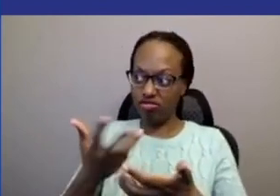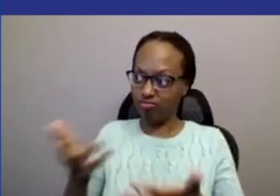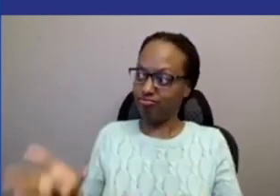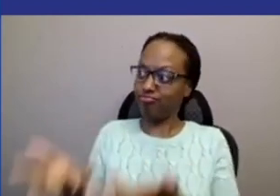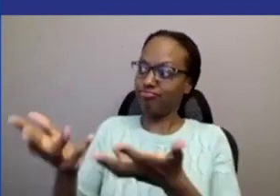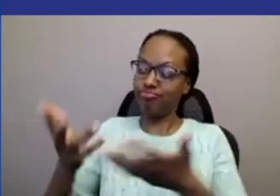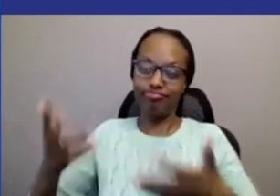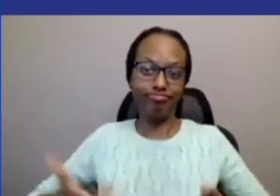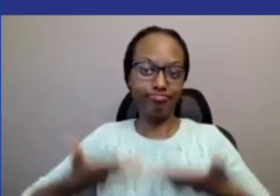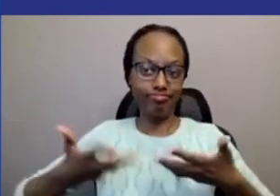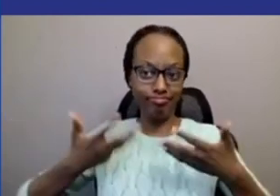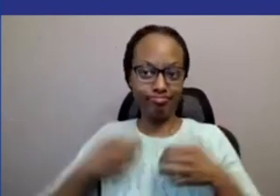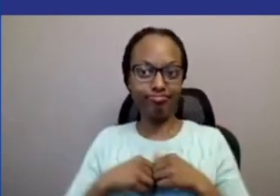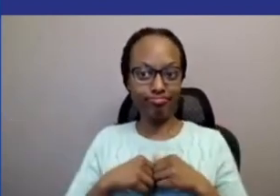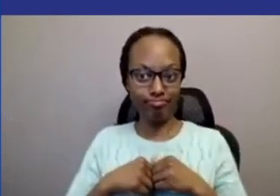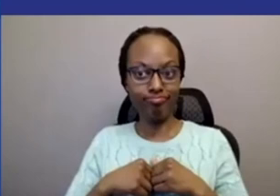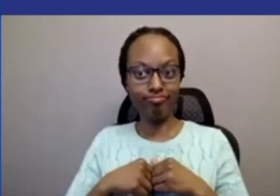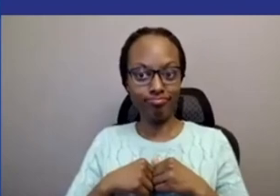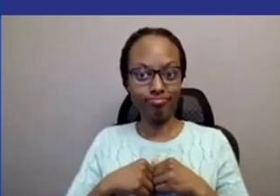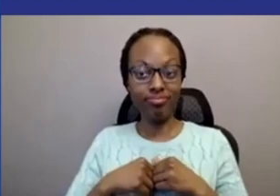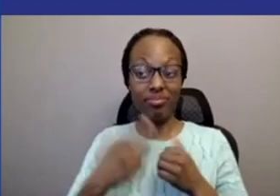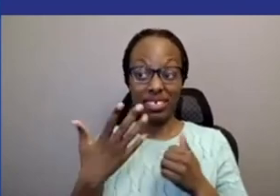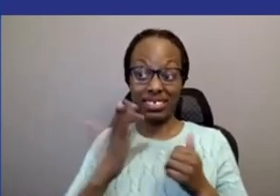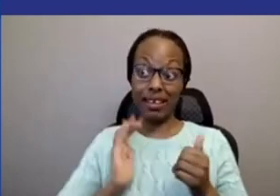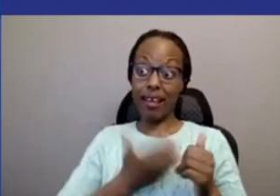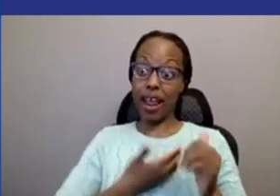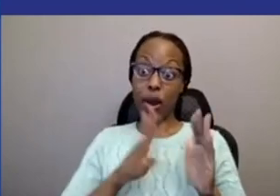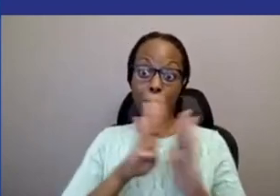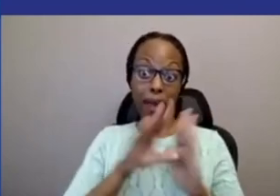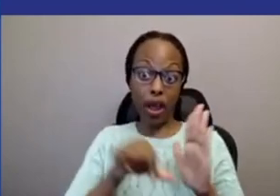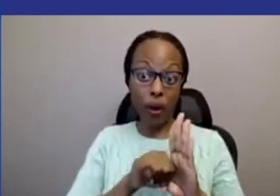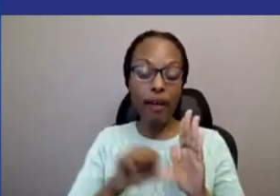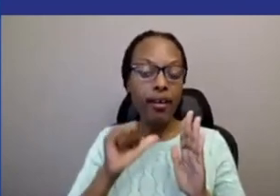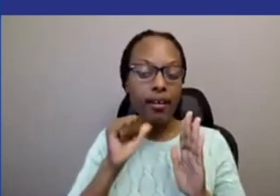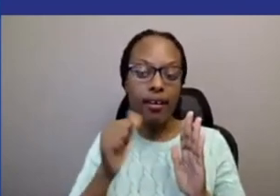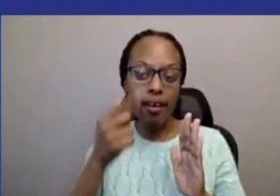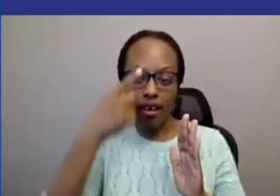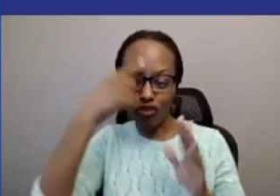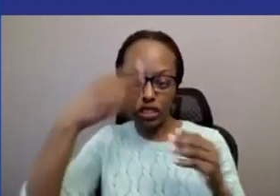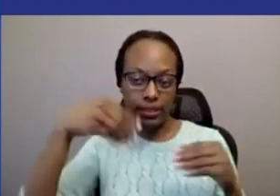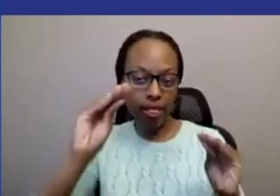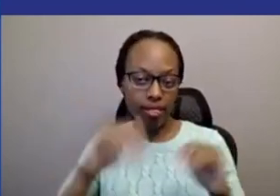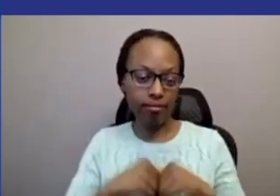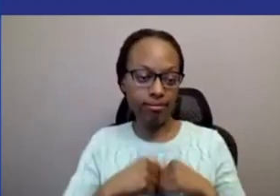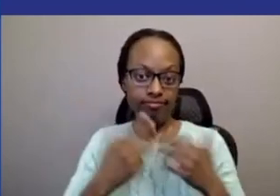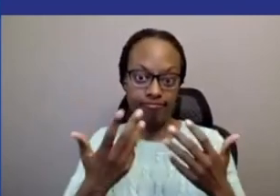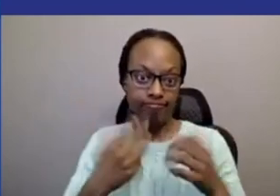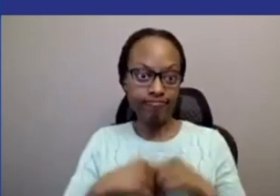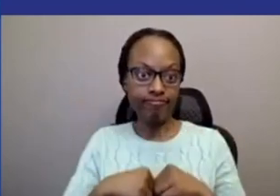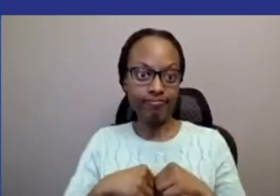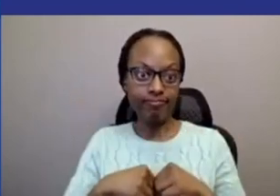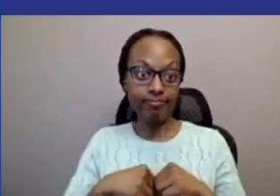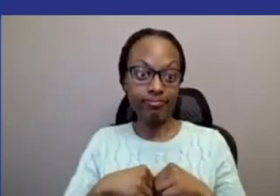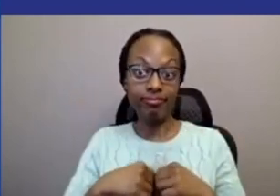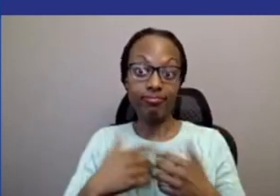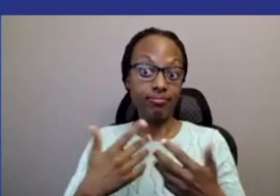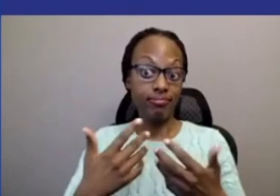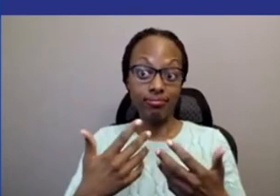our backgrounds are, it's not for sale. There's no money. There's no money that you can pay me.